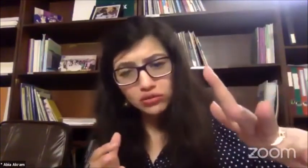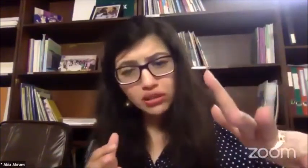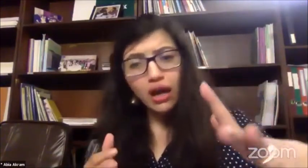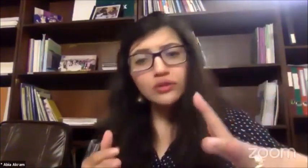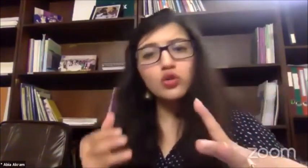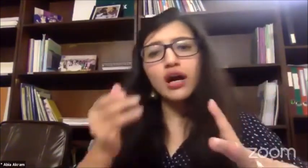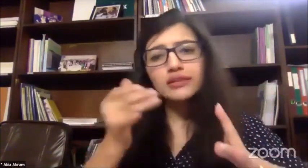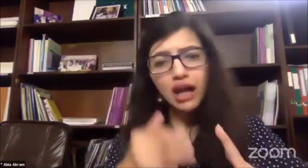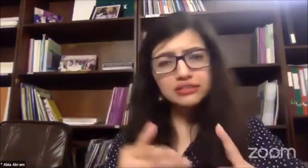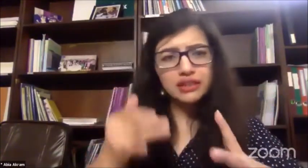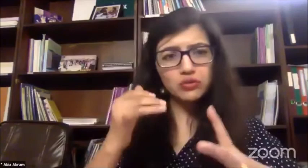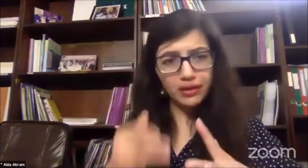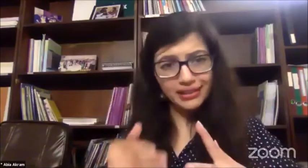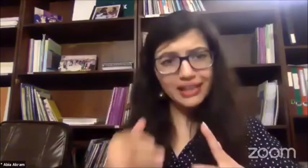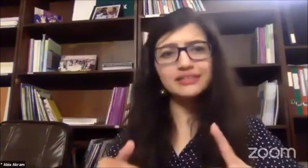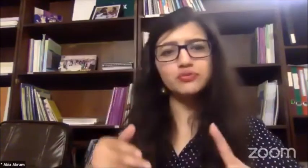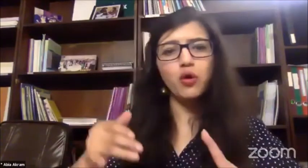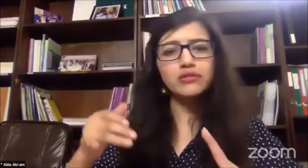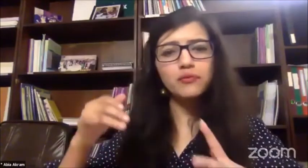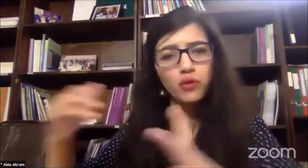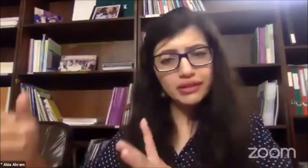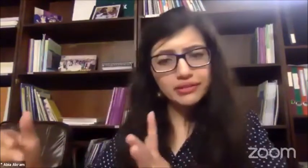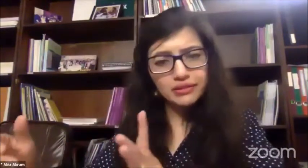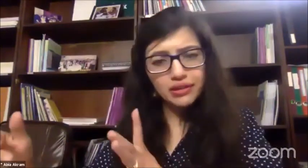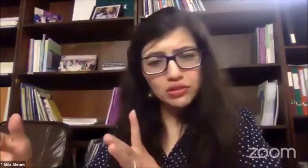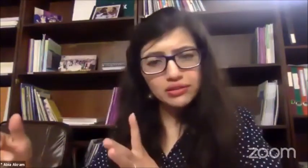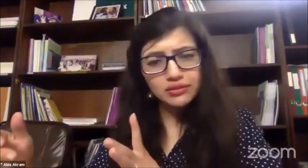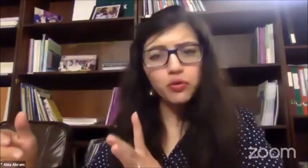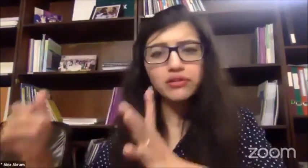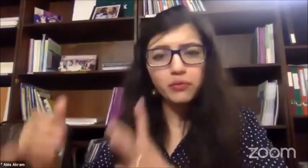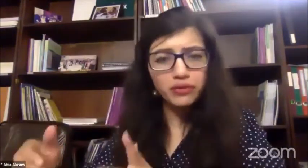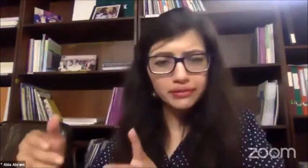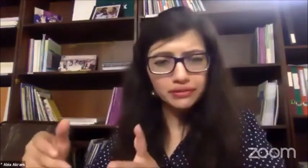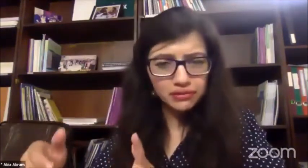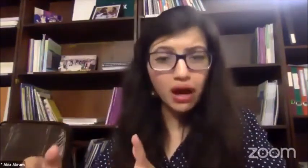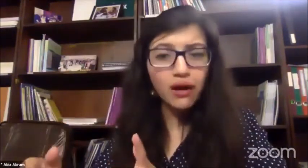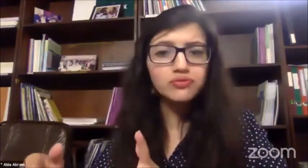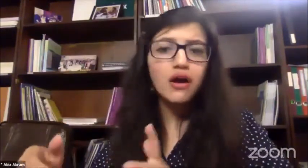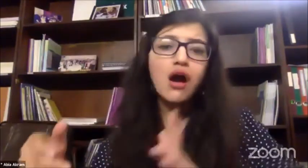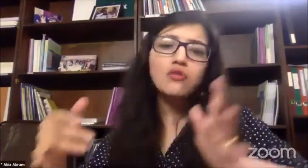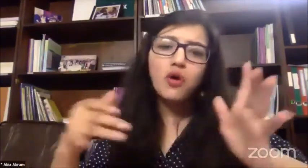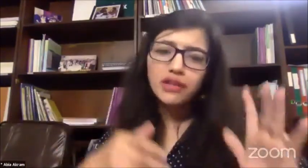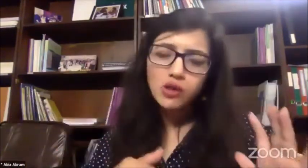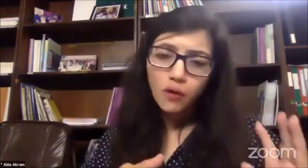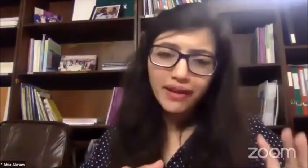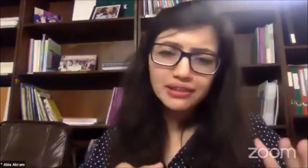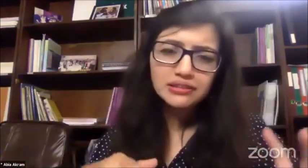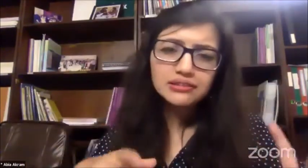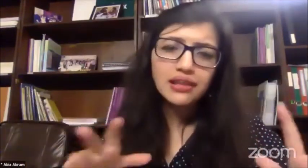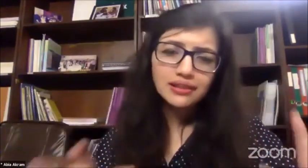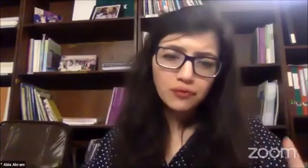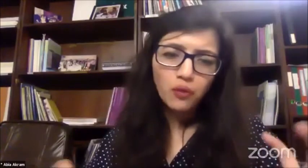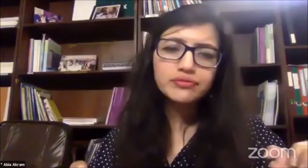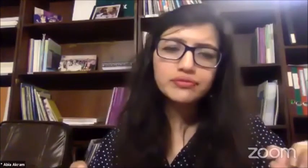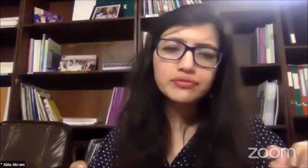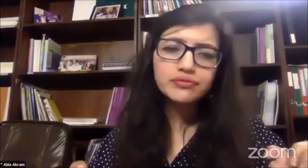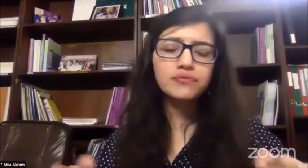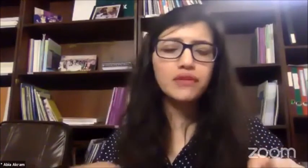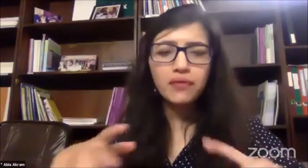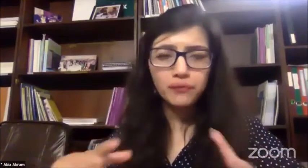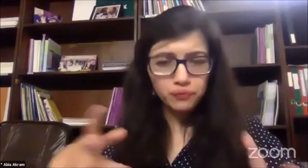organization to conduct the trainings for the police stations, for the police tough for the lawmakers and some of